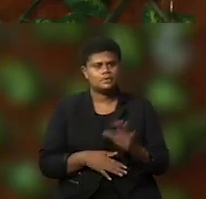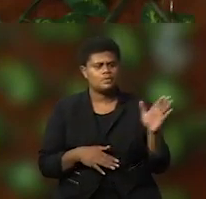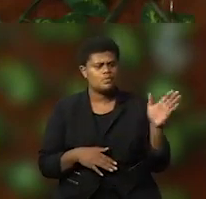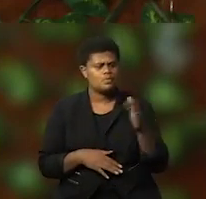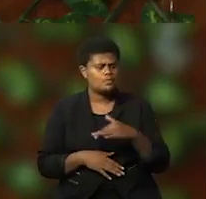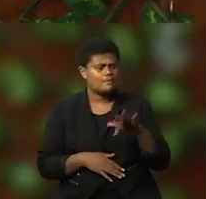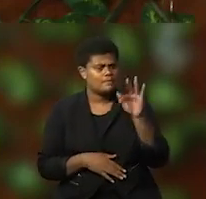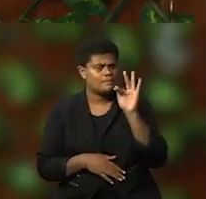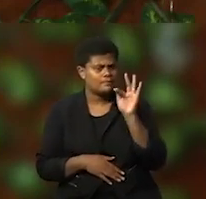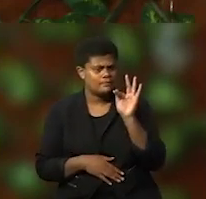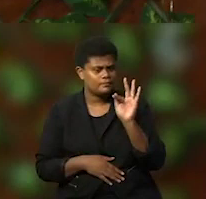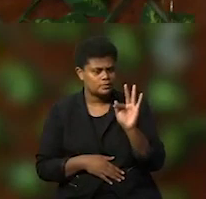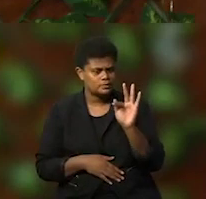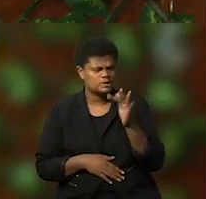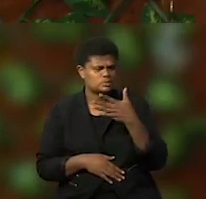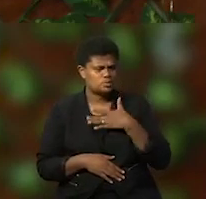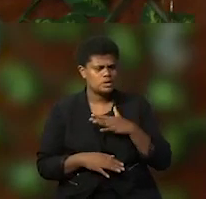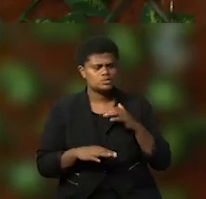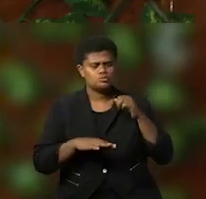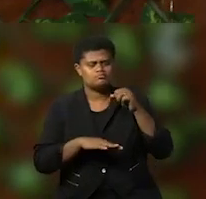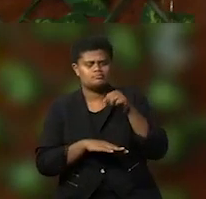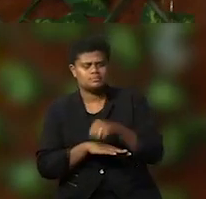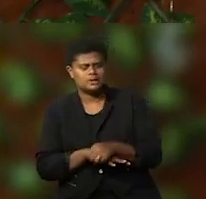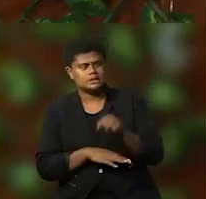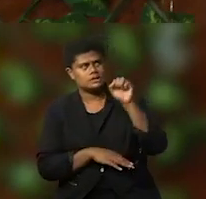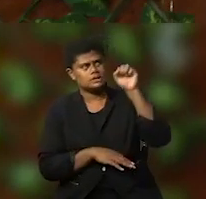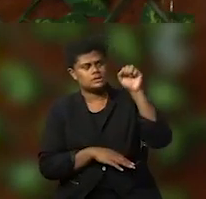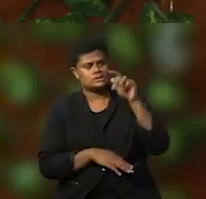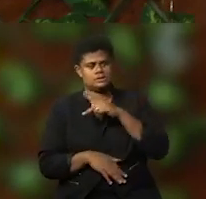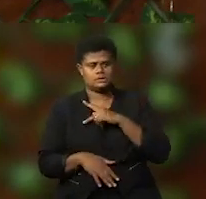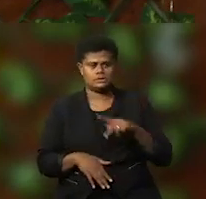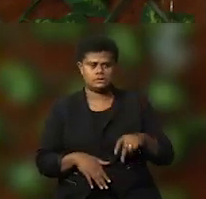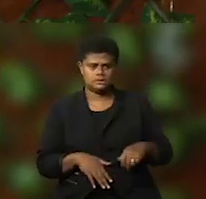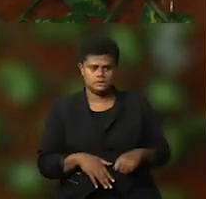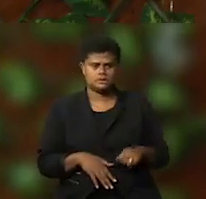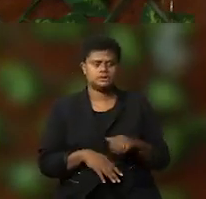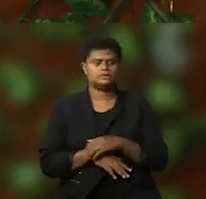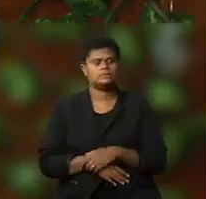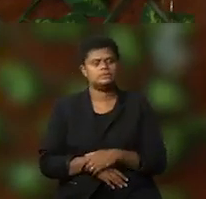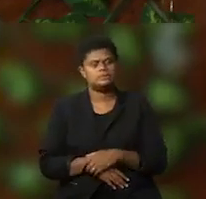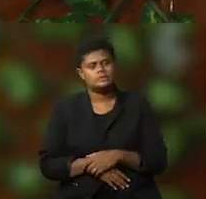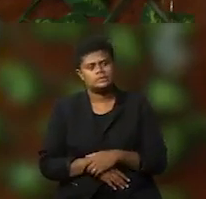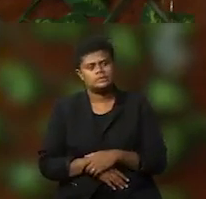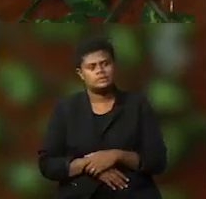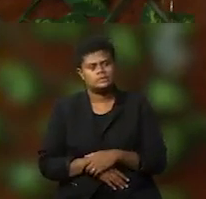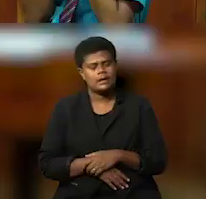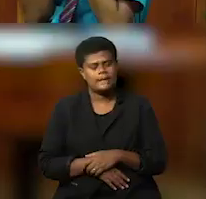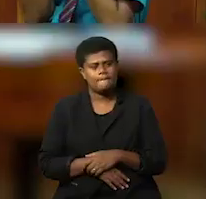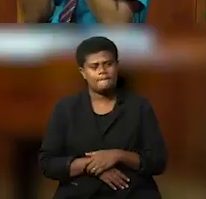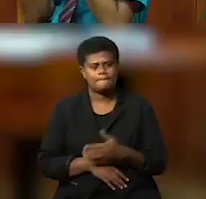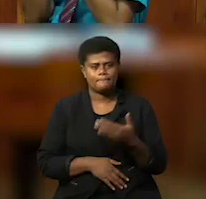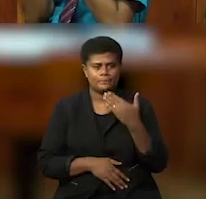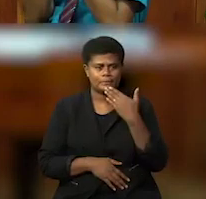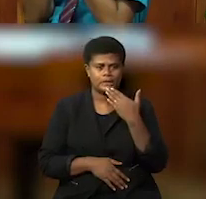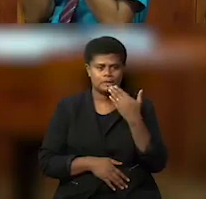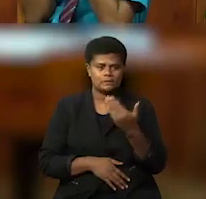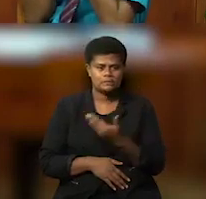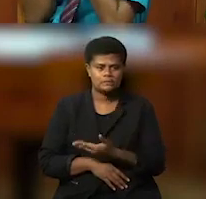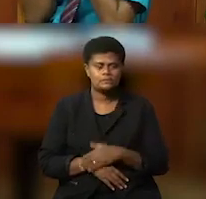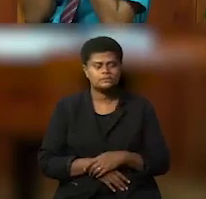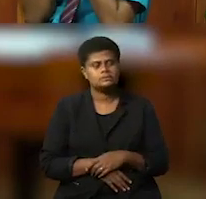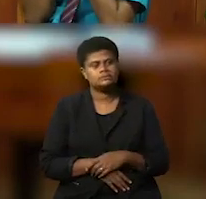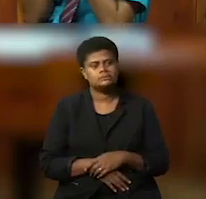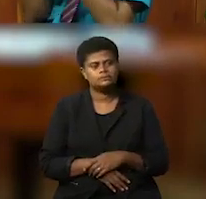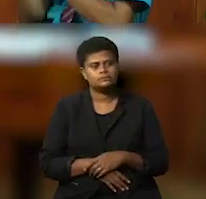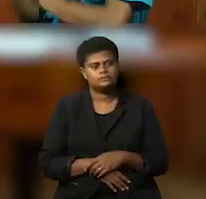all the forces that seek to overthrow his kingdom and oppress his people? Thank you. Thank